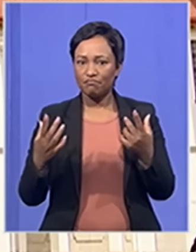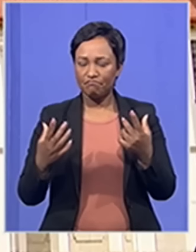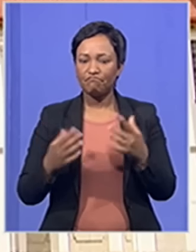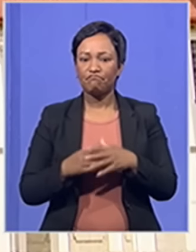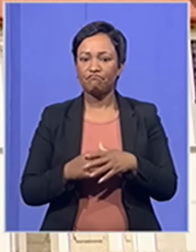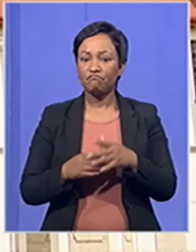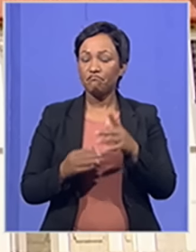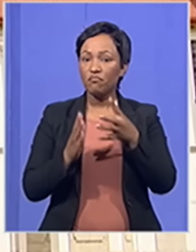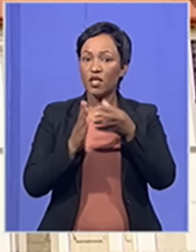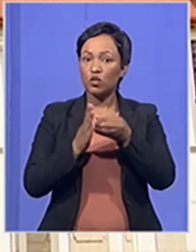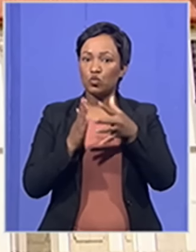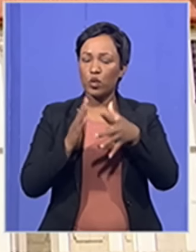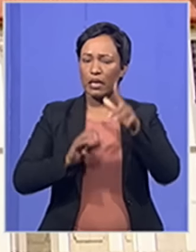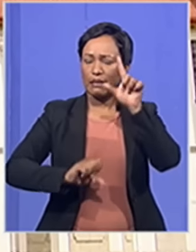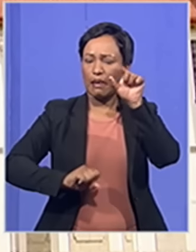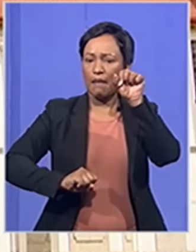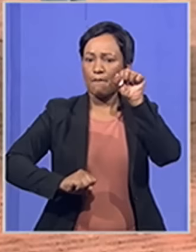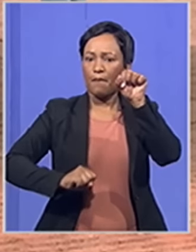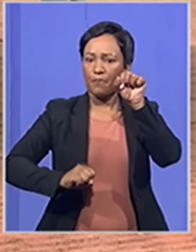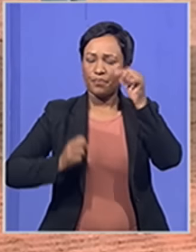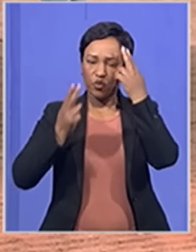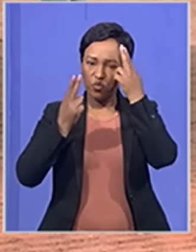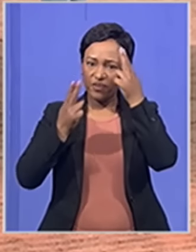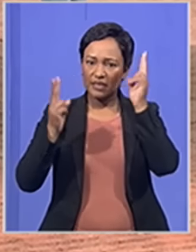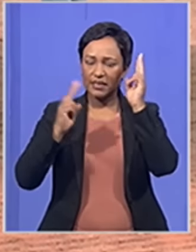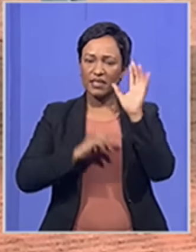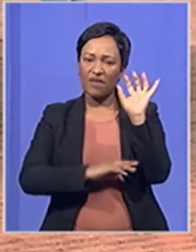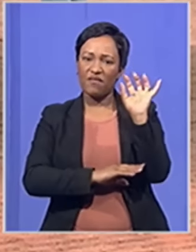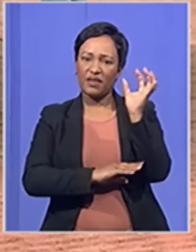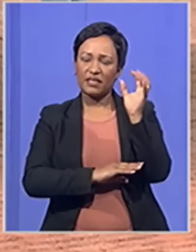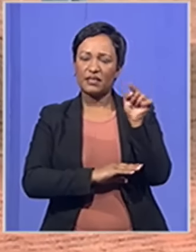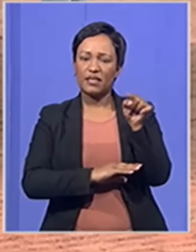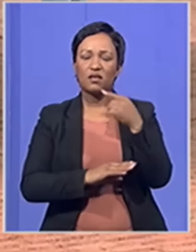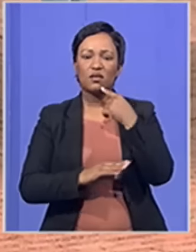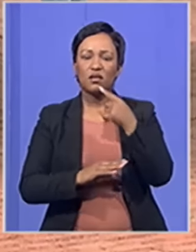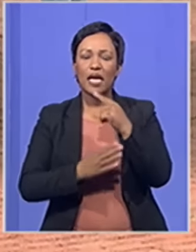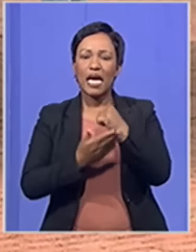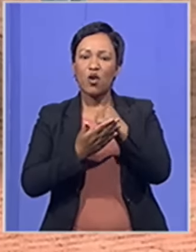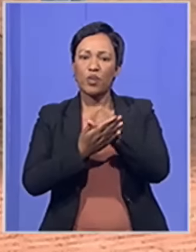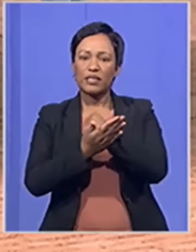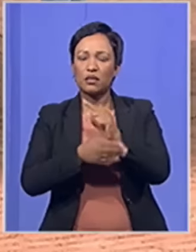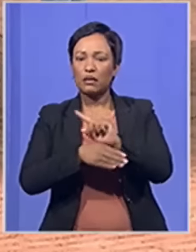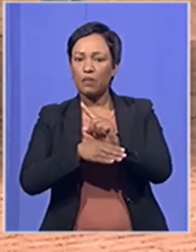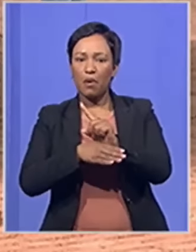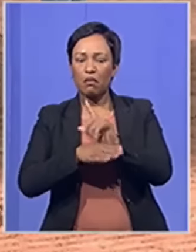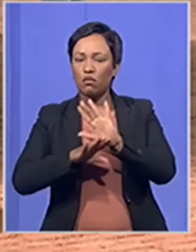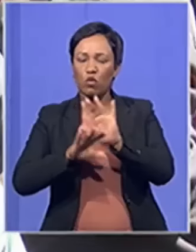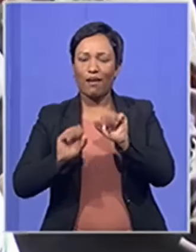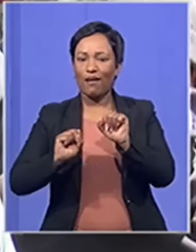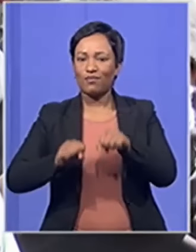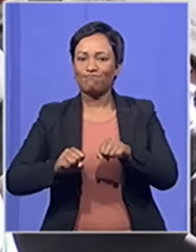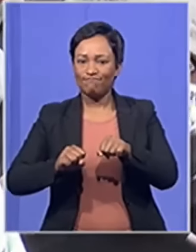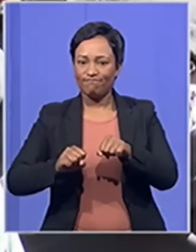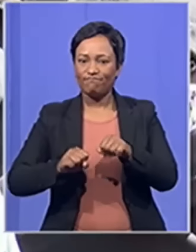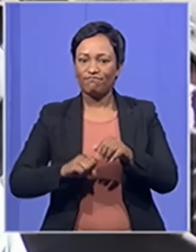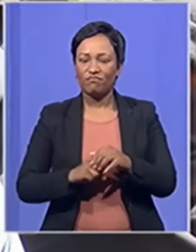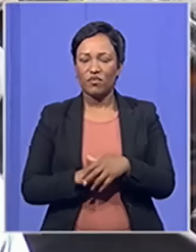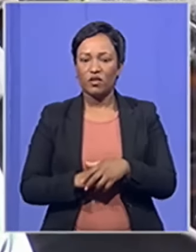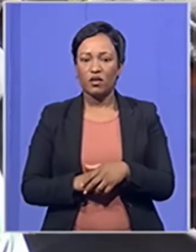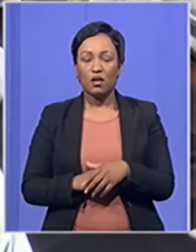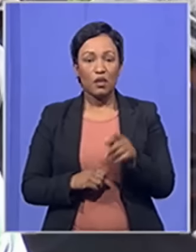jwa baithuti ke tshwetso ya University ya Freistata ya go phimola kwadiso ya nakwana. Dilo tse ba dintshitseng ke tse di gatellang